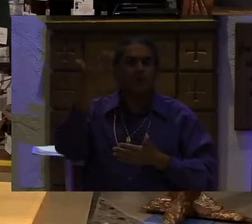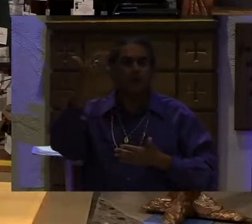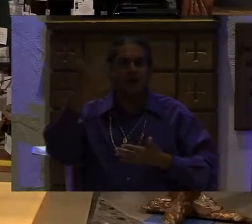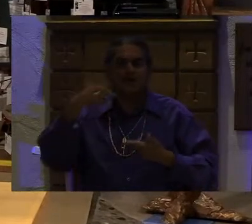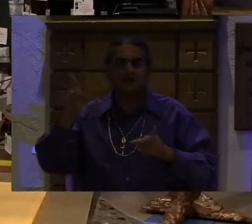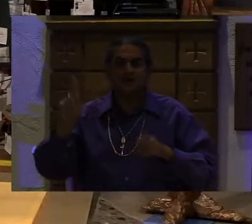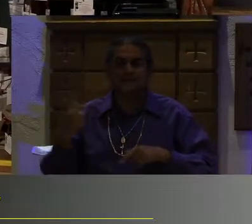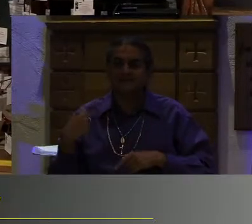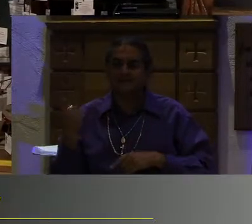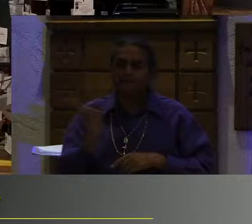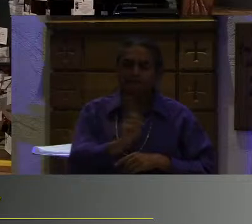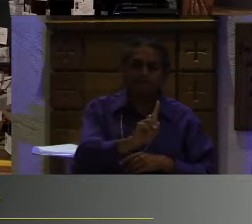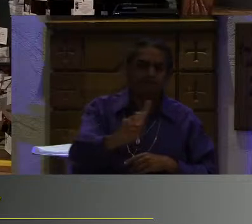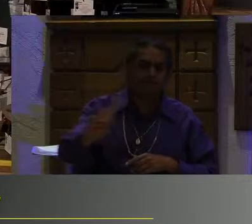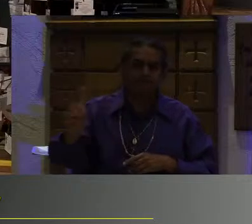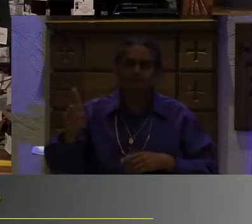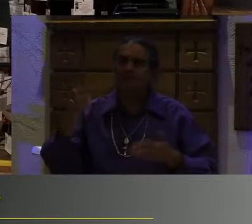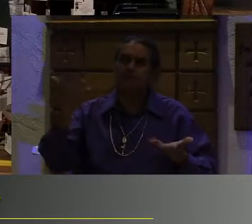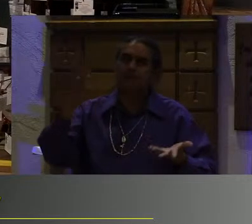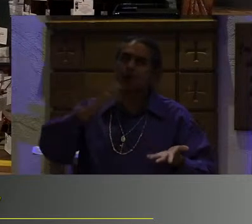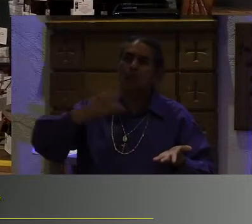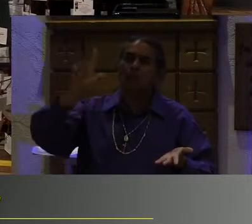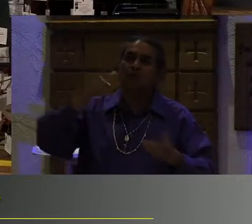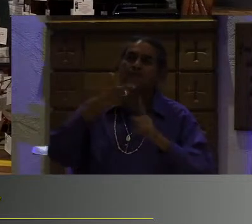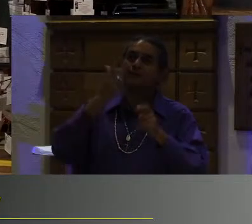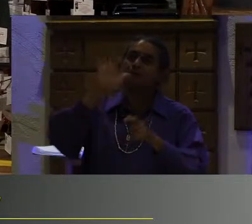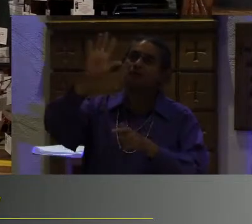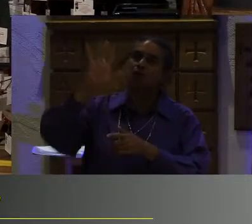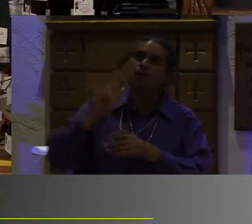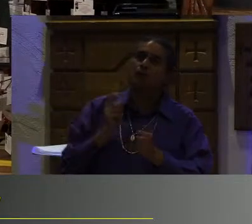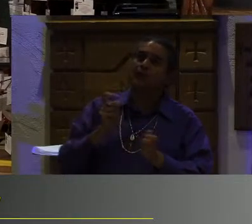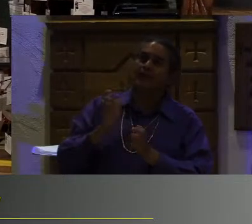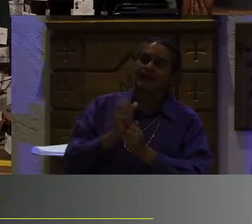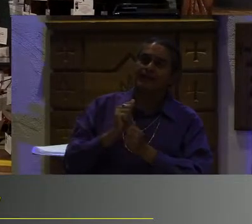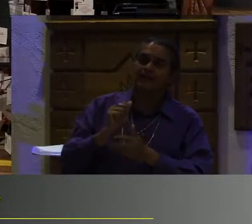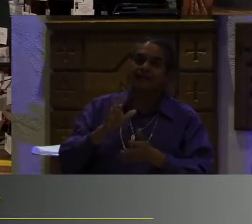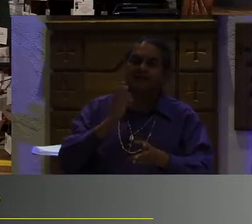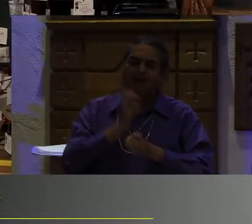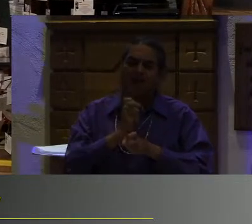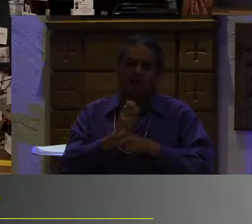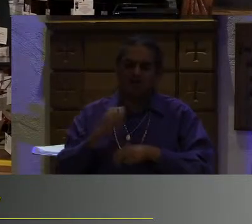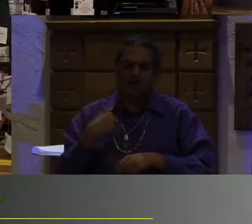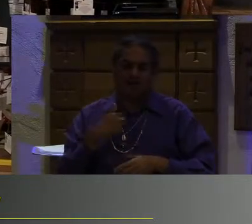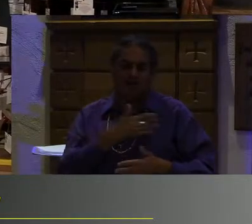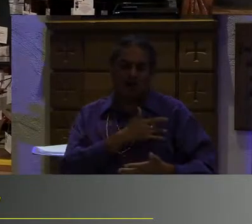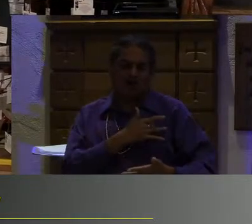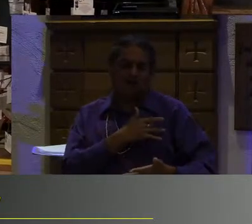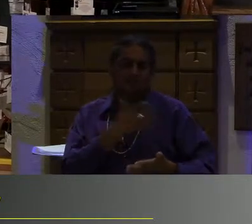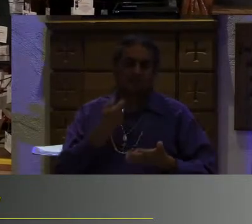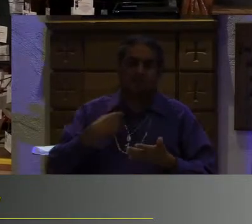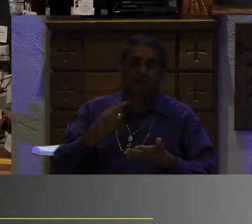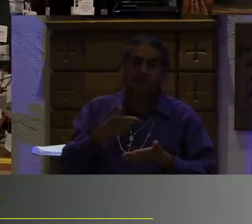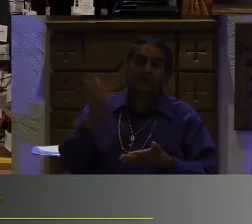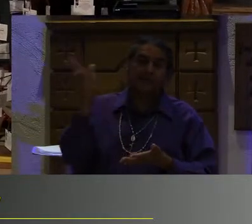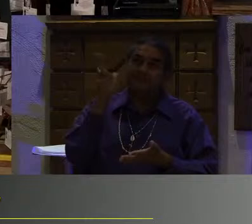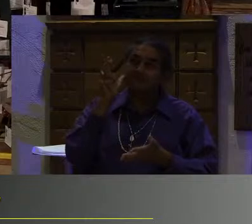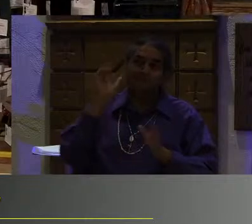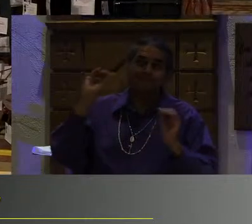us wander, O Lord, from your ways and harden our hearts so that we fear you